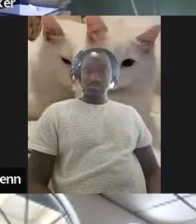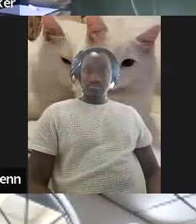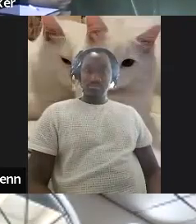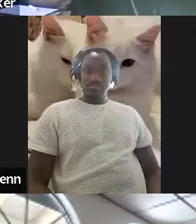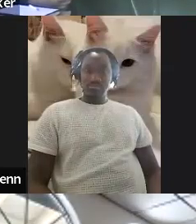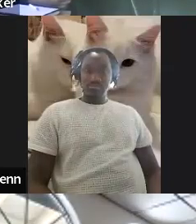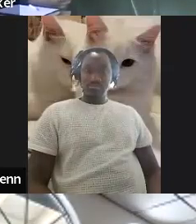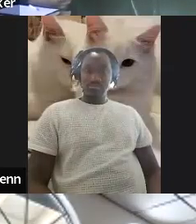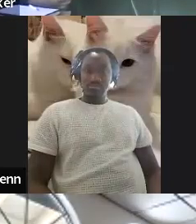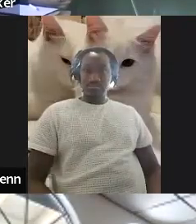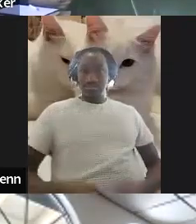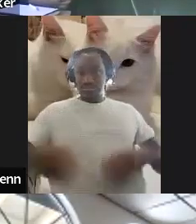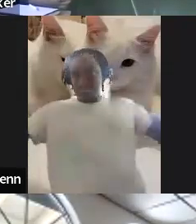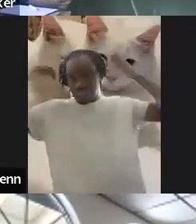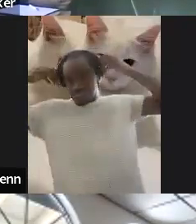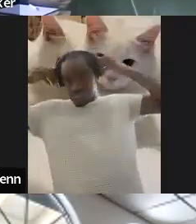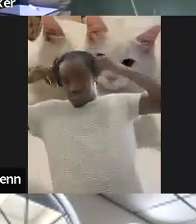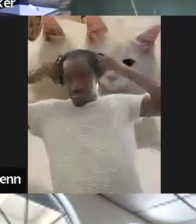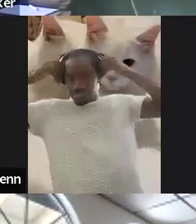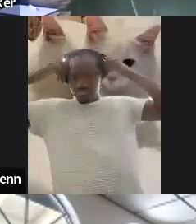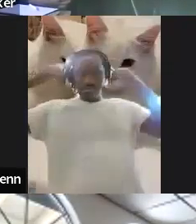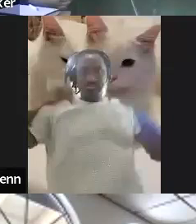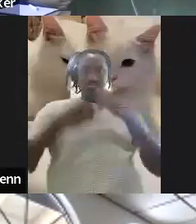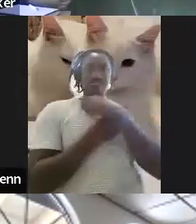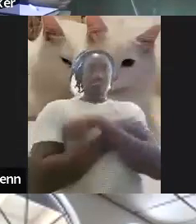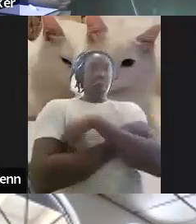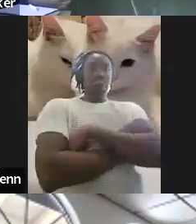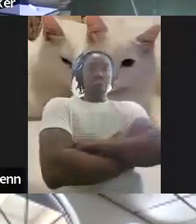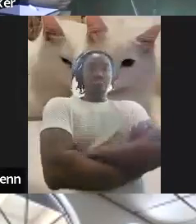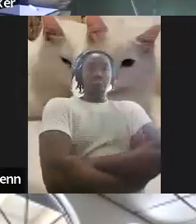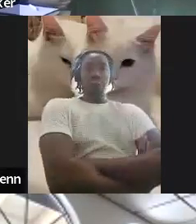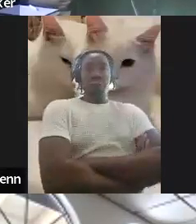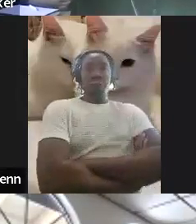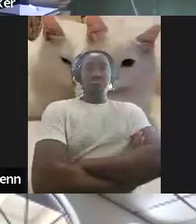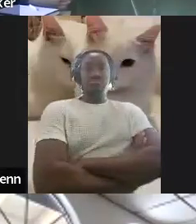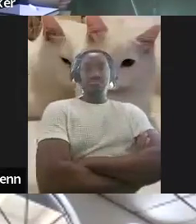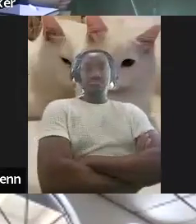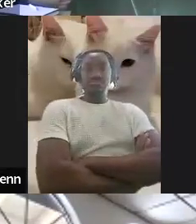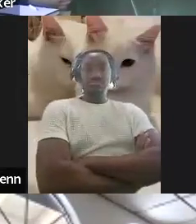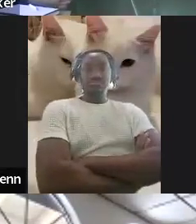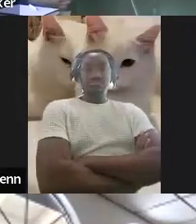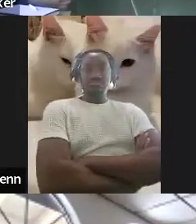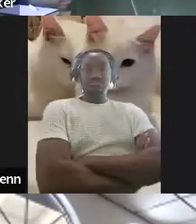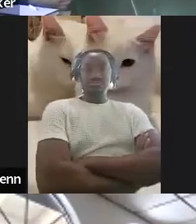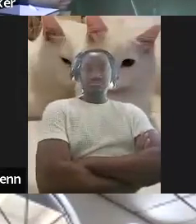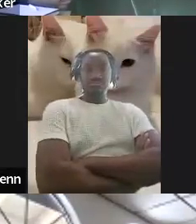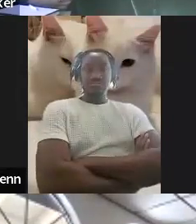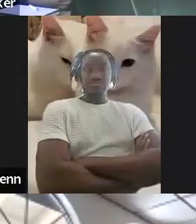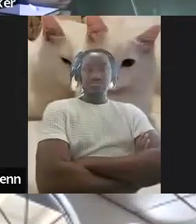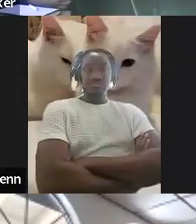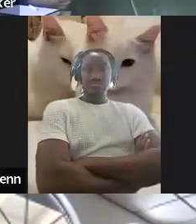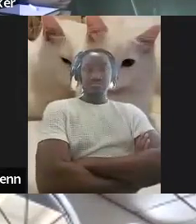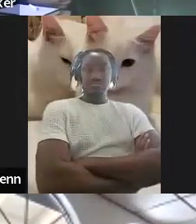We provide folks with adults 18 and up with access to tablets, laptops, and